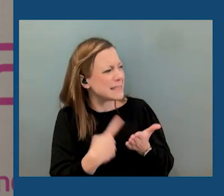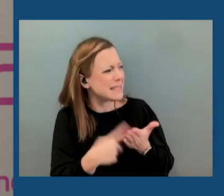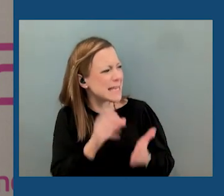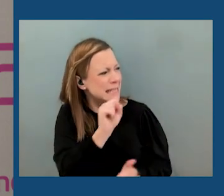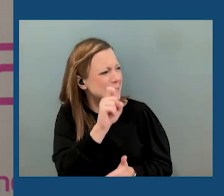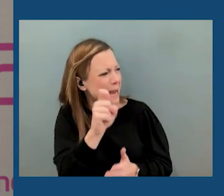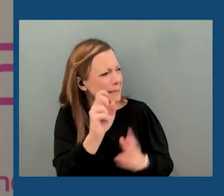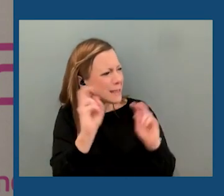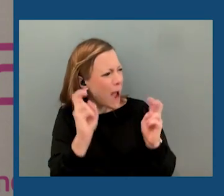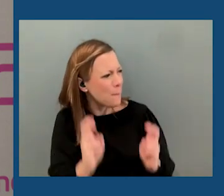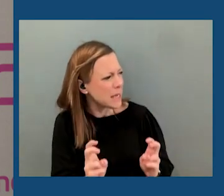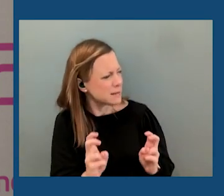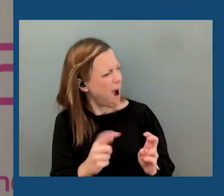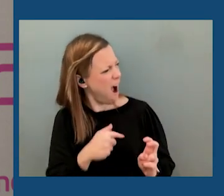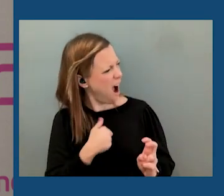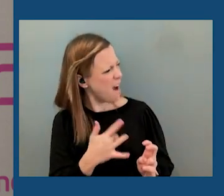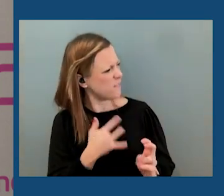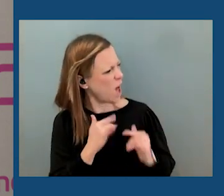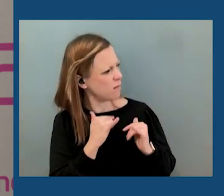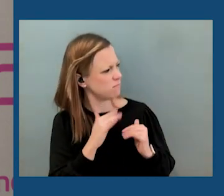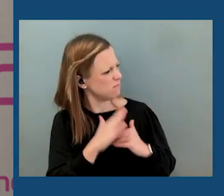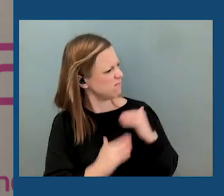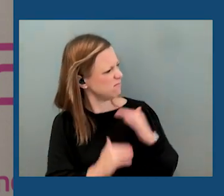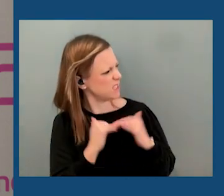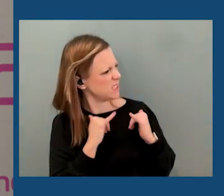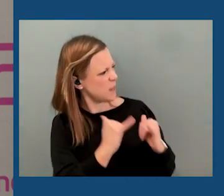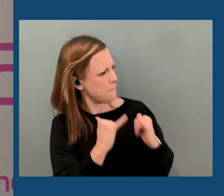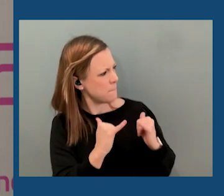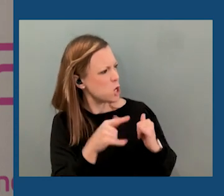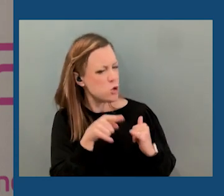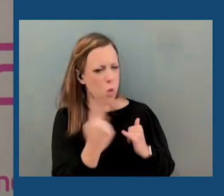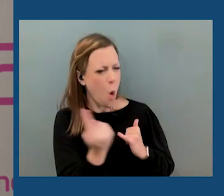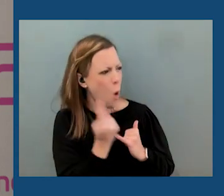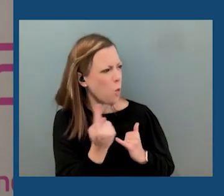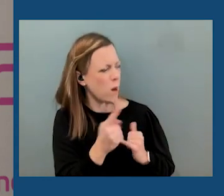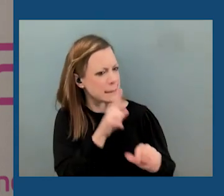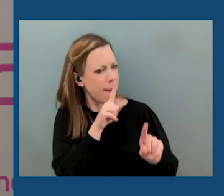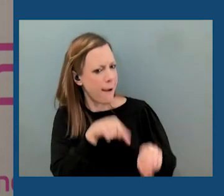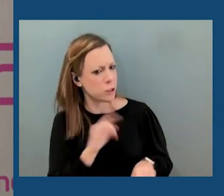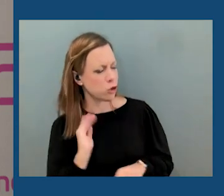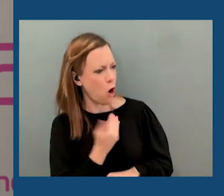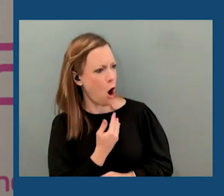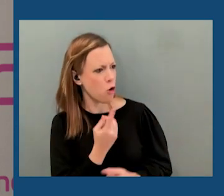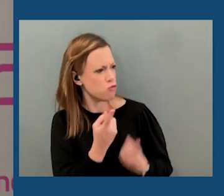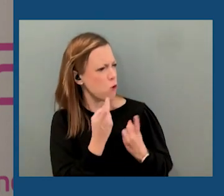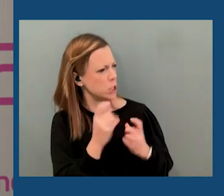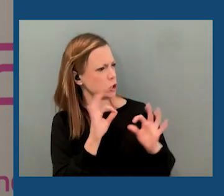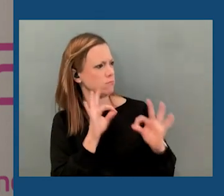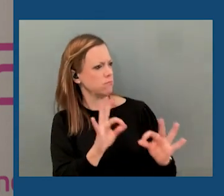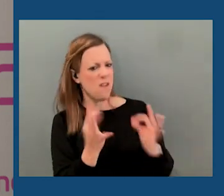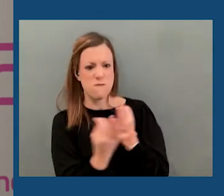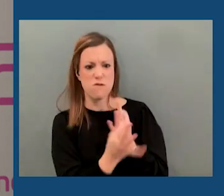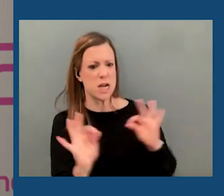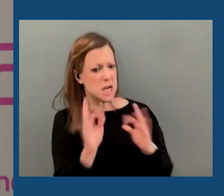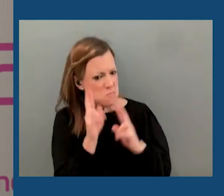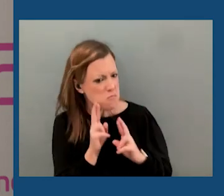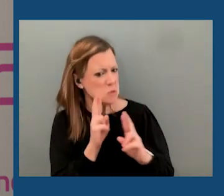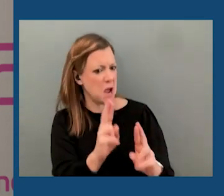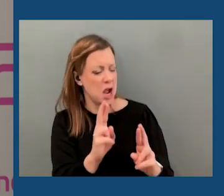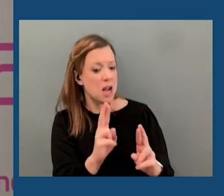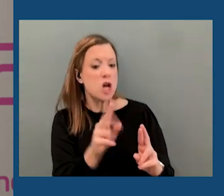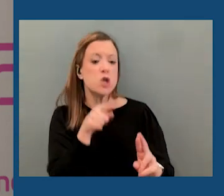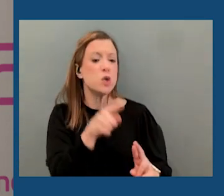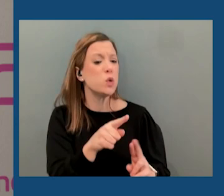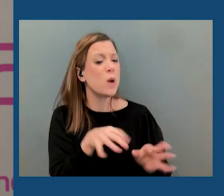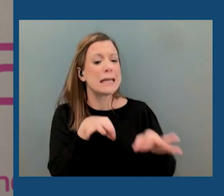more comfortable. I loved how y'all answered our questions freely and respectfully. I also loved how you explained that love is love, and I